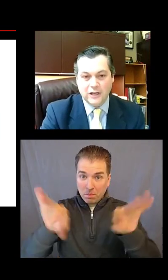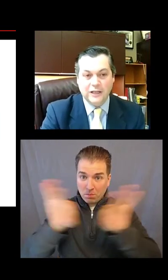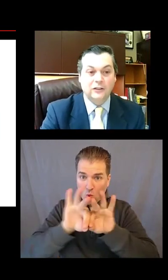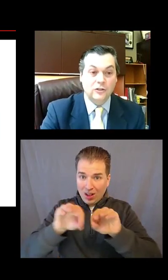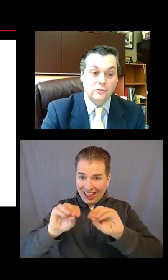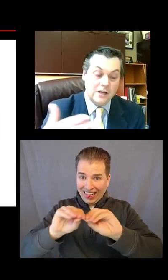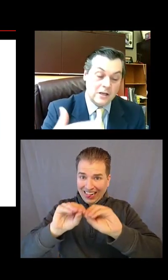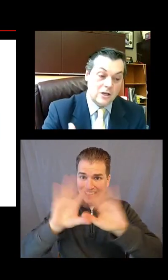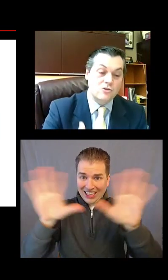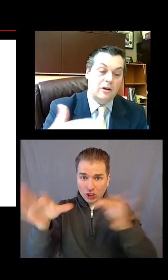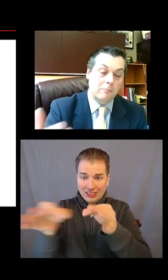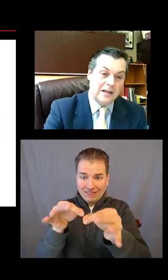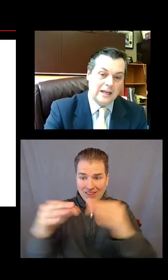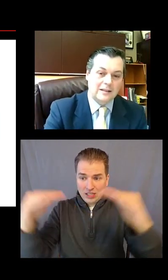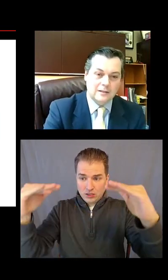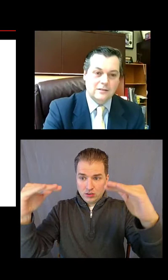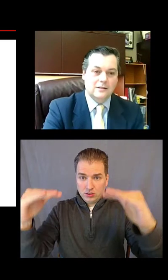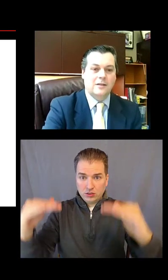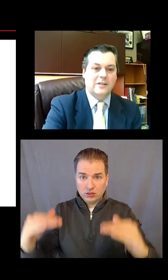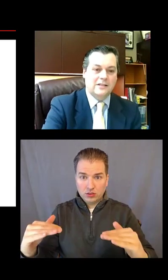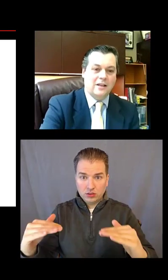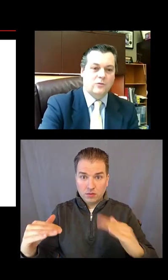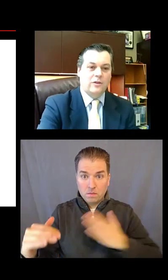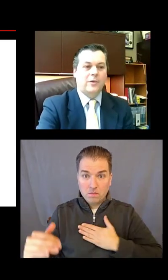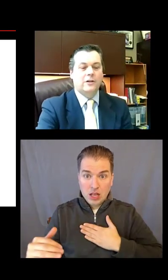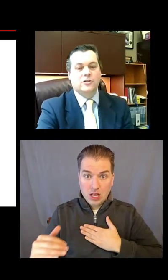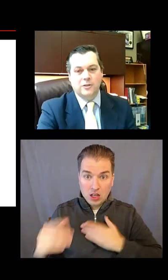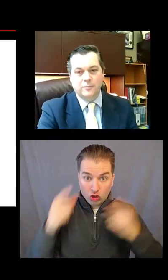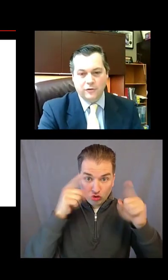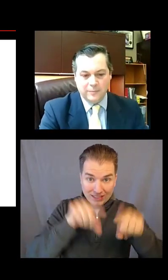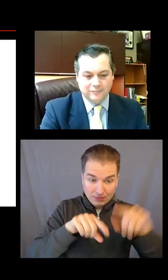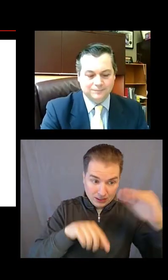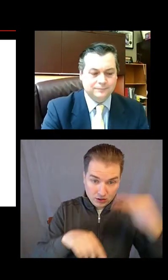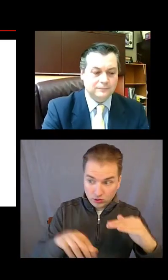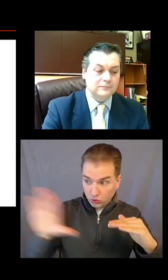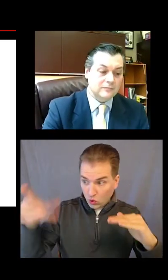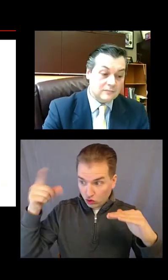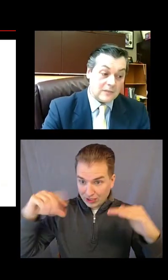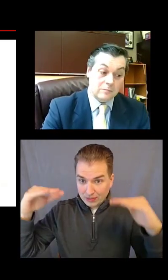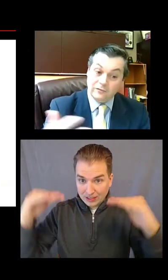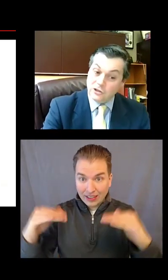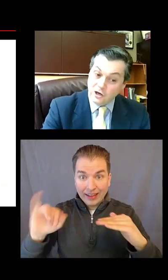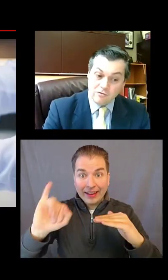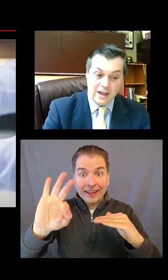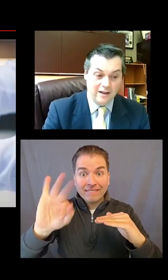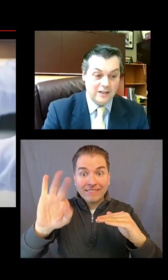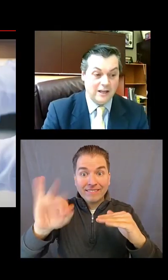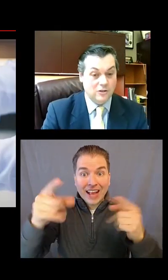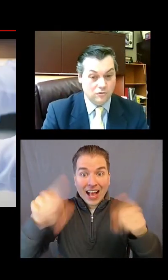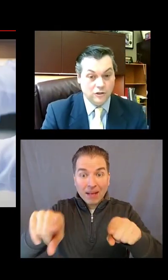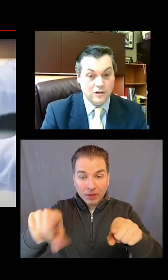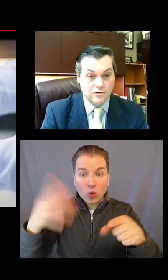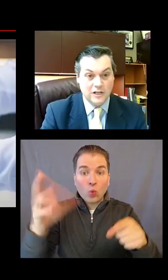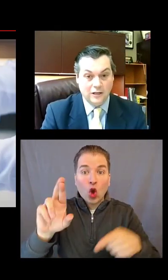business that you're getting into. You can mitigate this to some extent with a partnership agreement, but if you don't